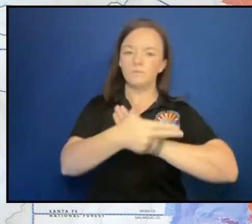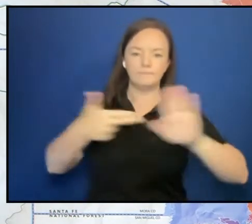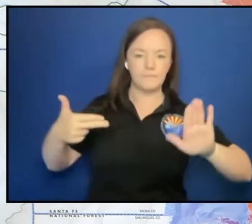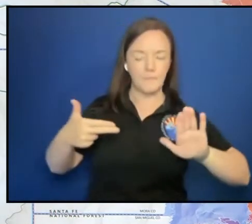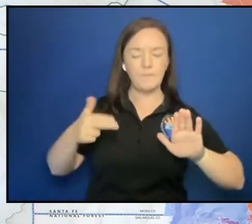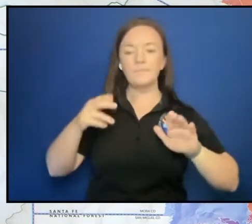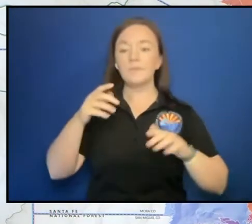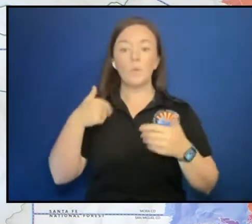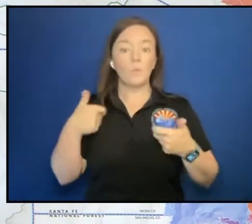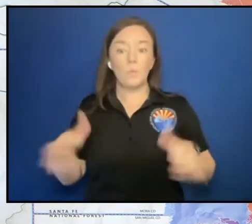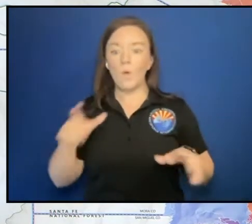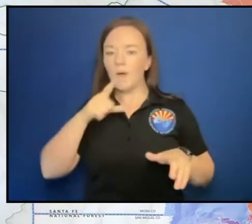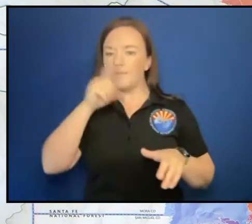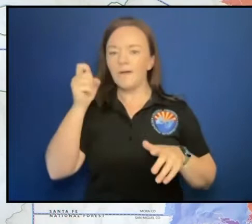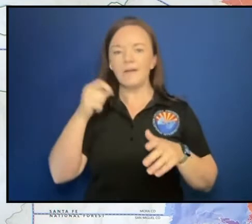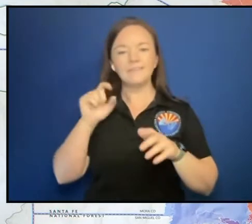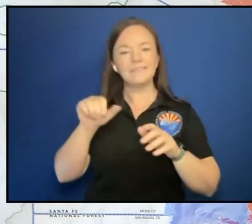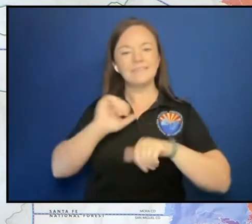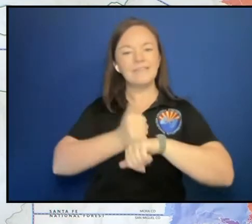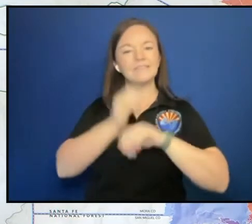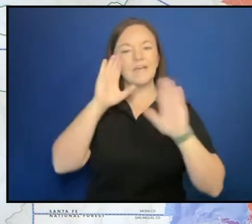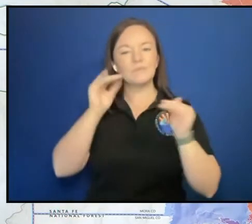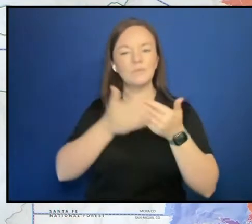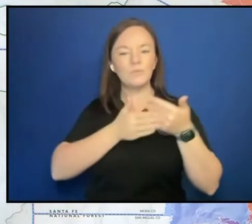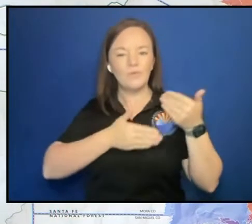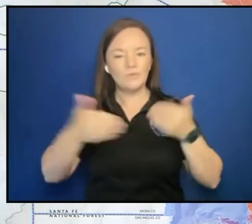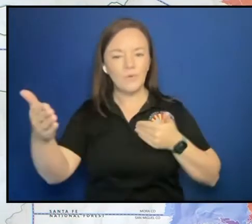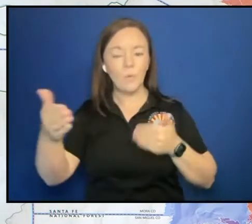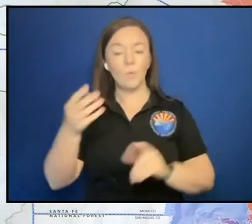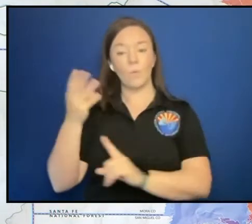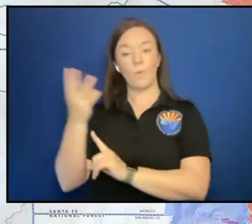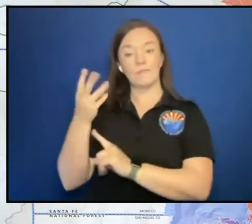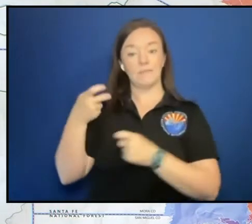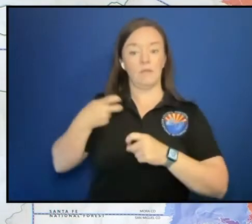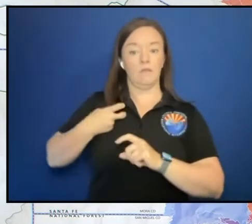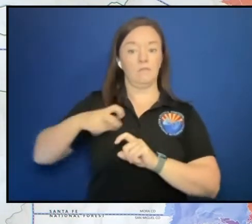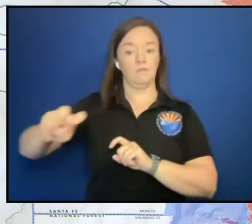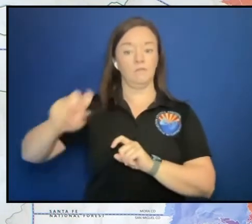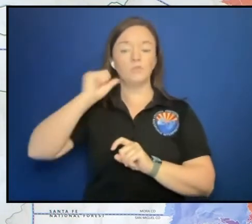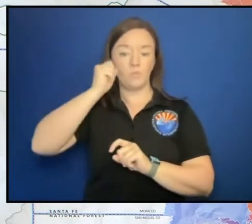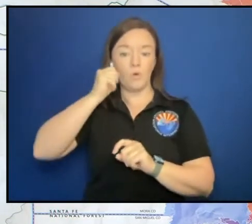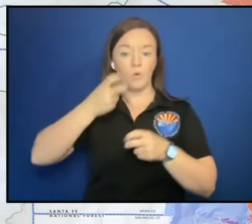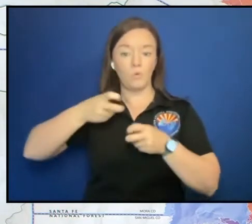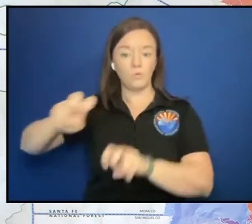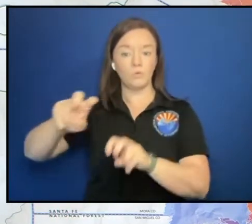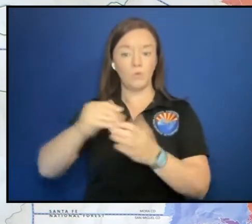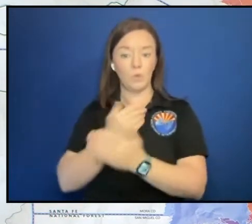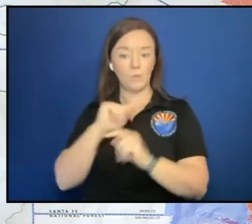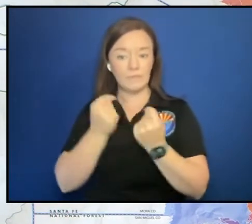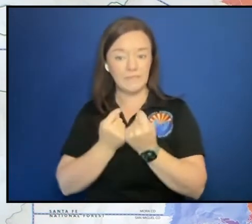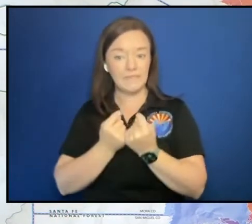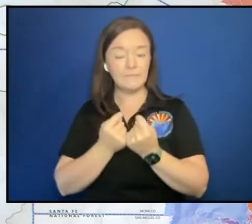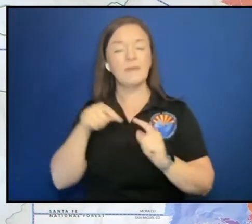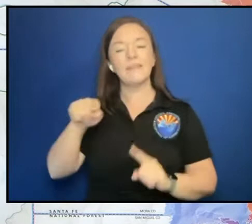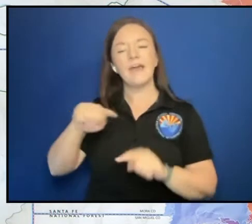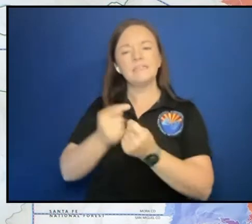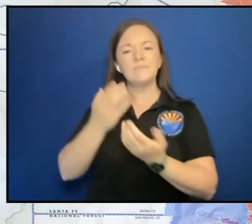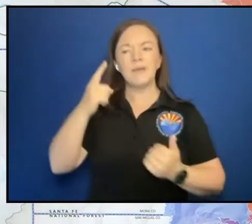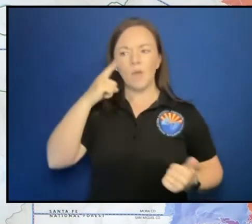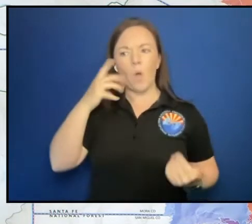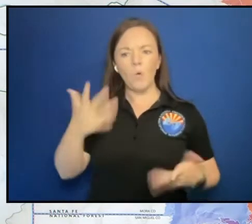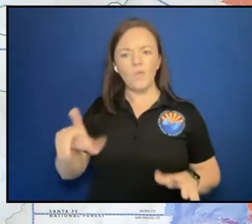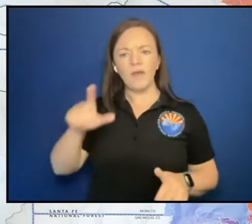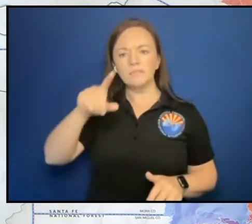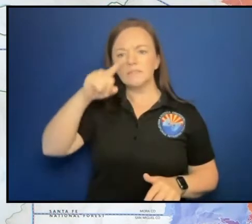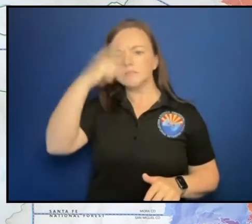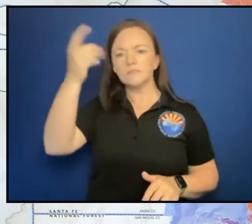as we transition to a new team on Wednesday, then they may think that, oh yeah, we don't have to worry about that stuff, it's all contained. Because you see there's